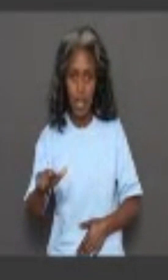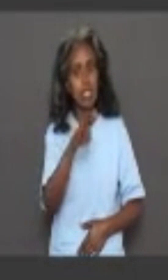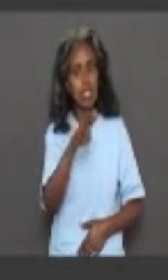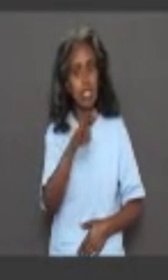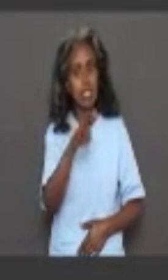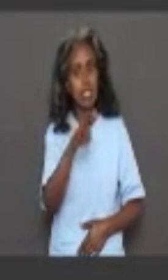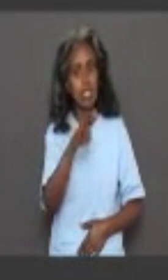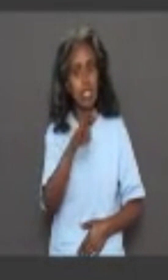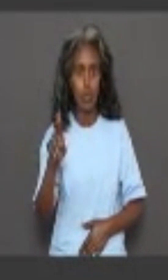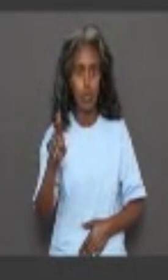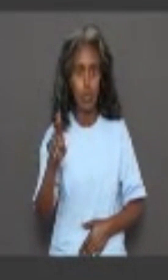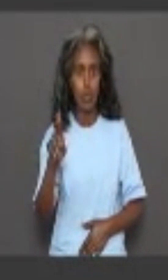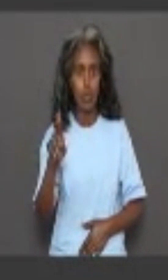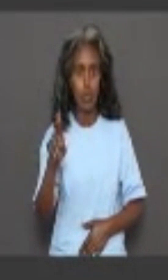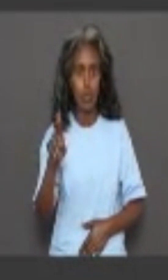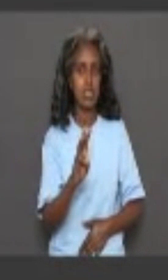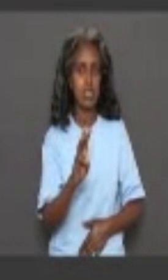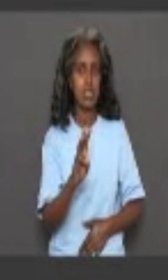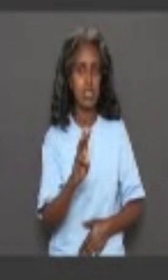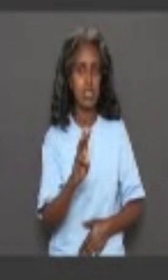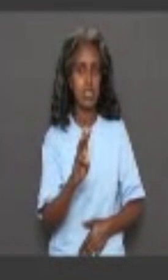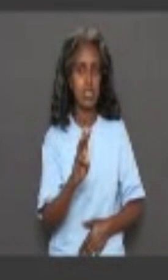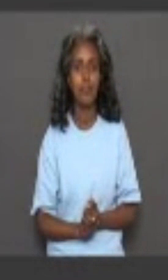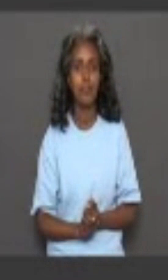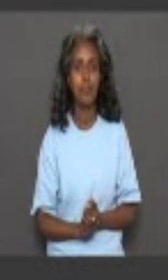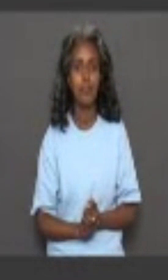square root of 6.